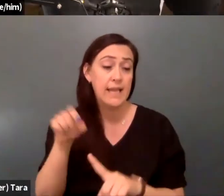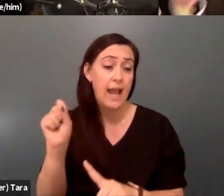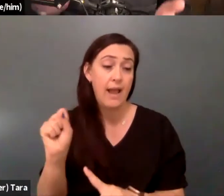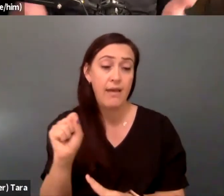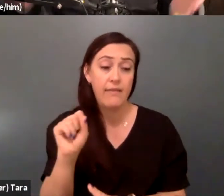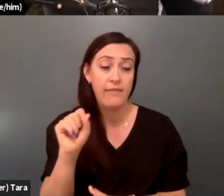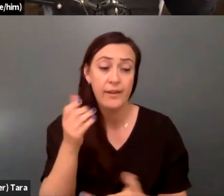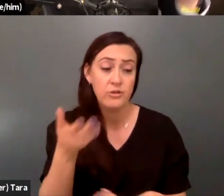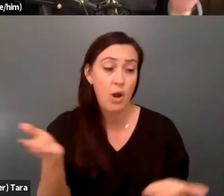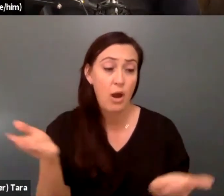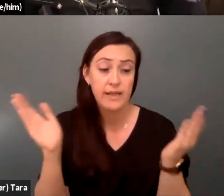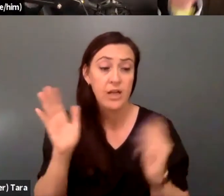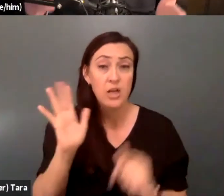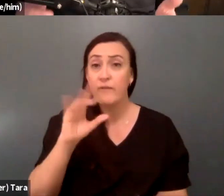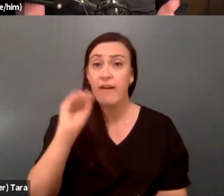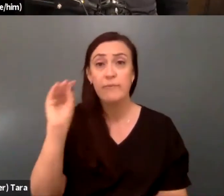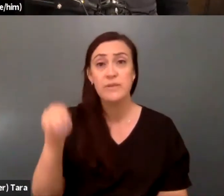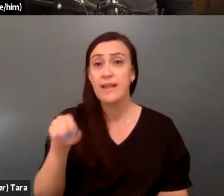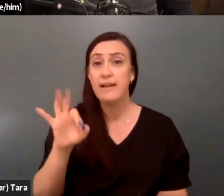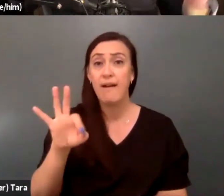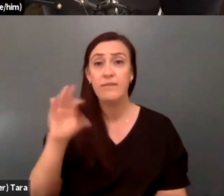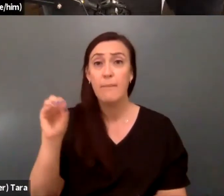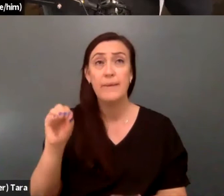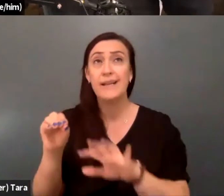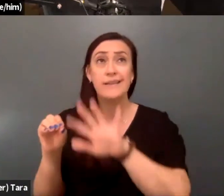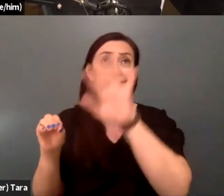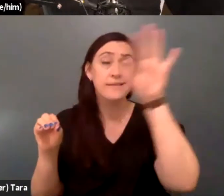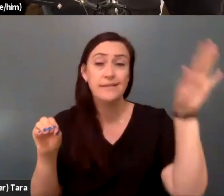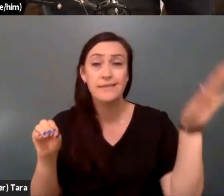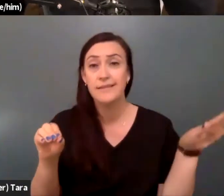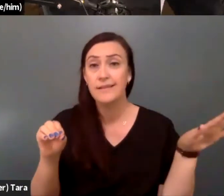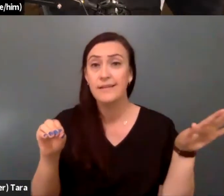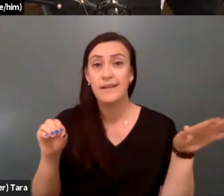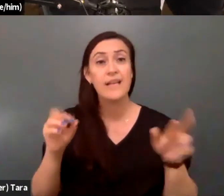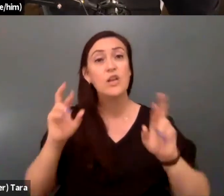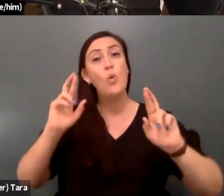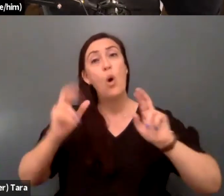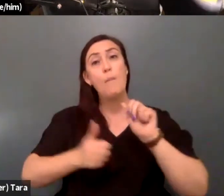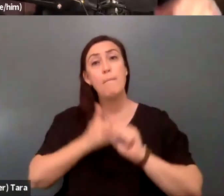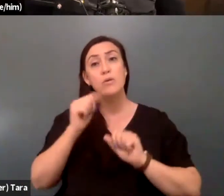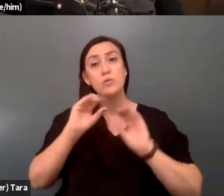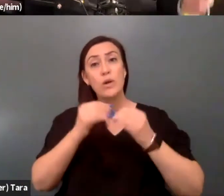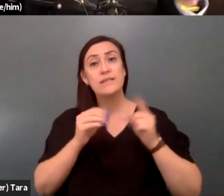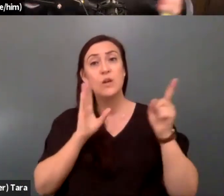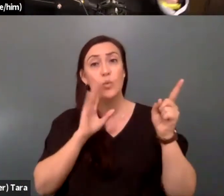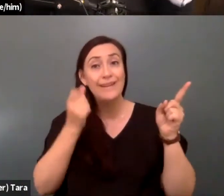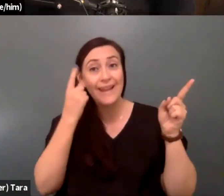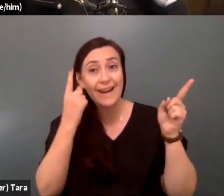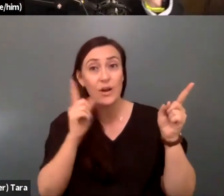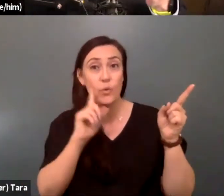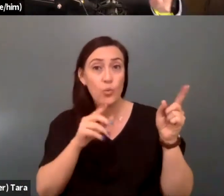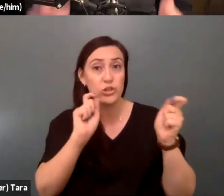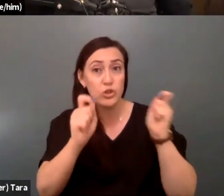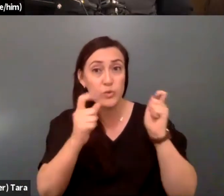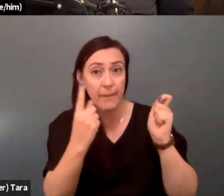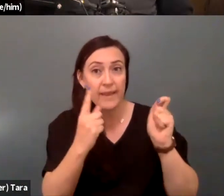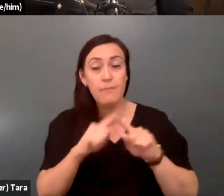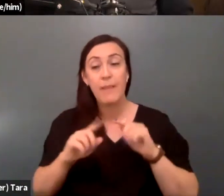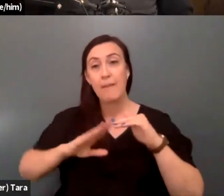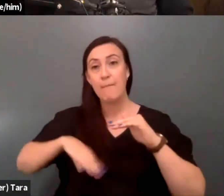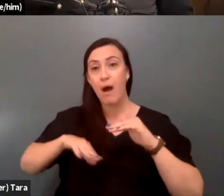probably 25% of organizations on a pyramid that you hope, like most organizations, would get it and do something. But that bottom